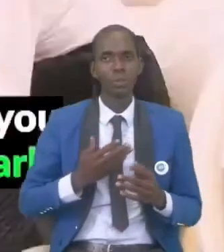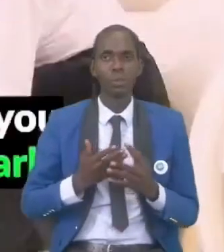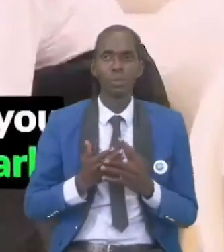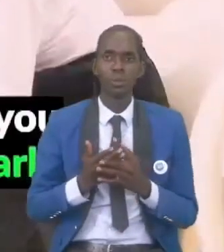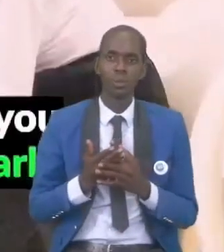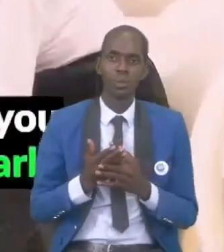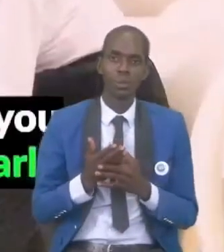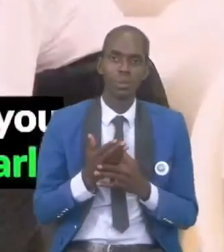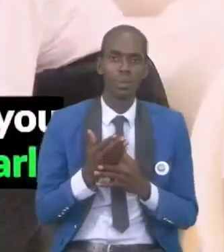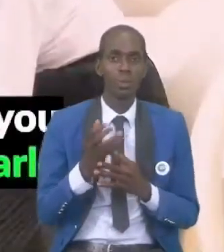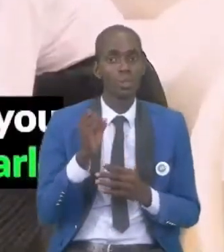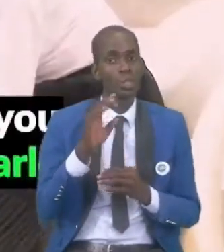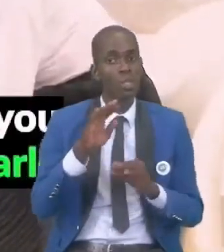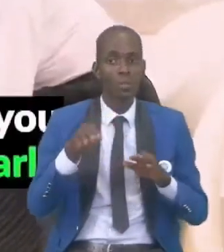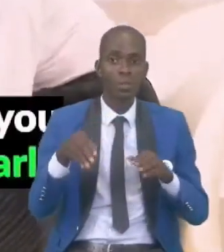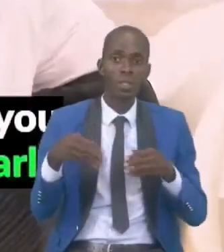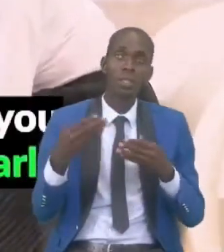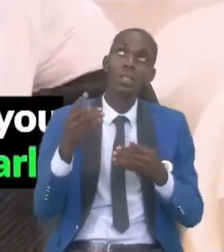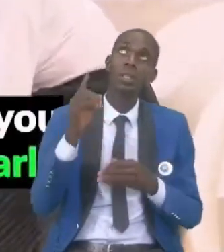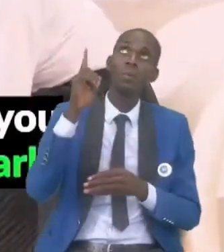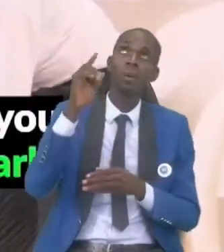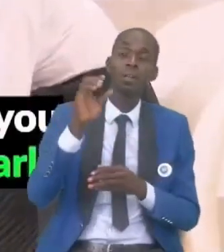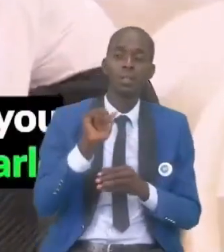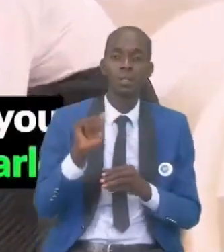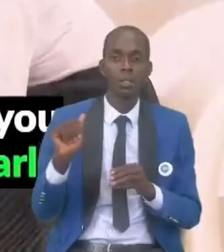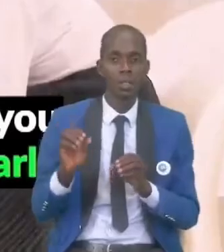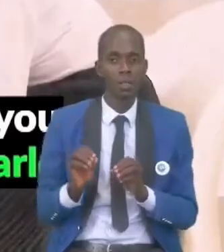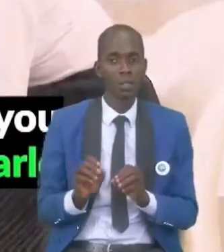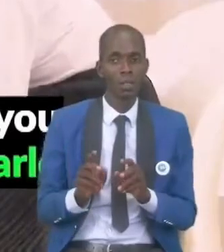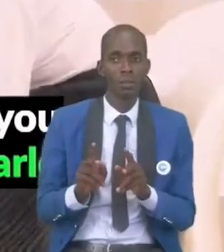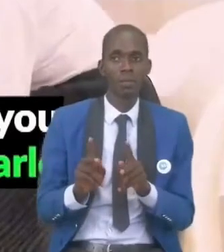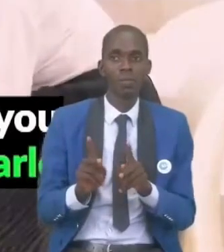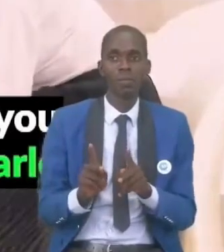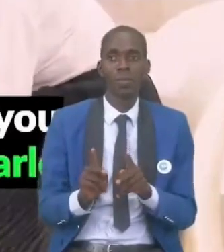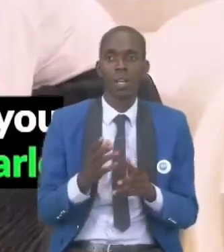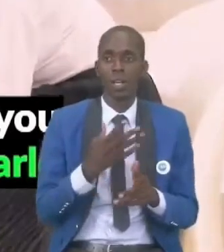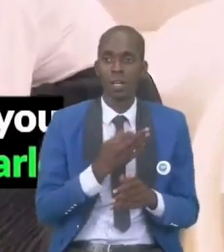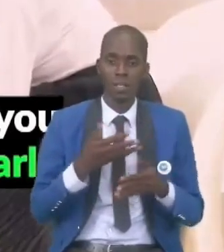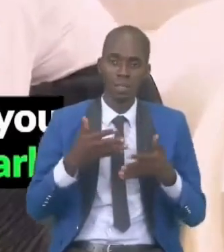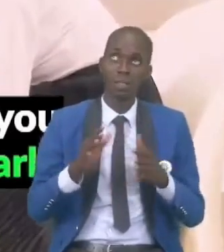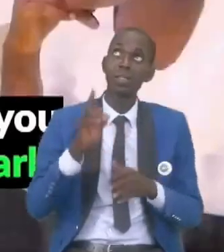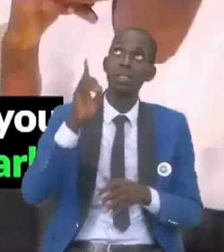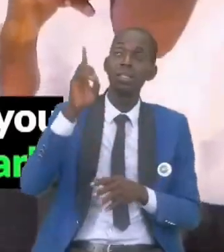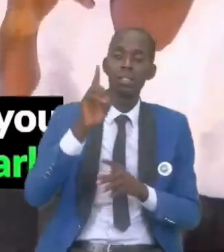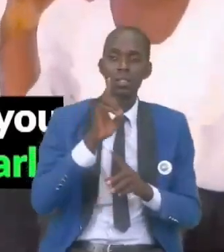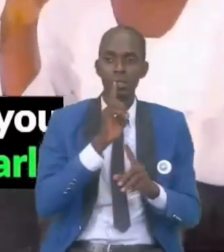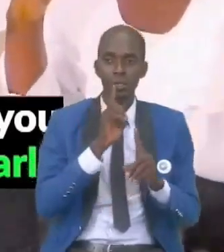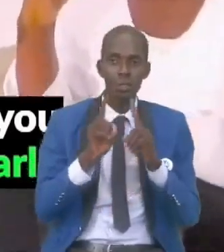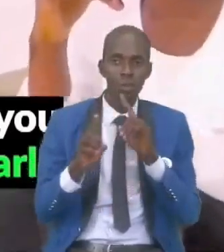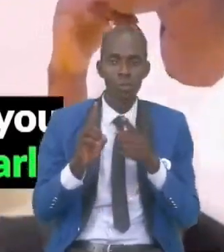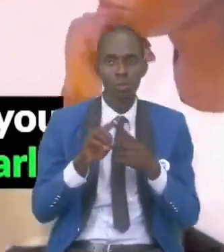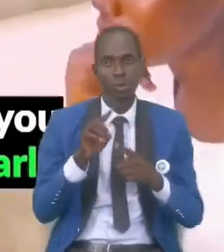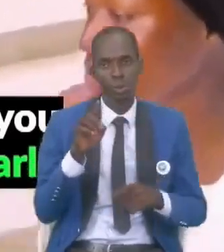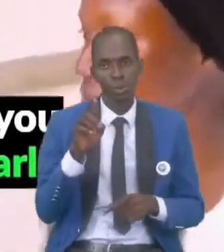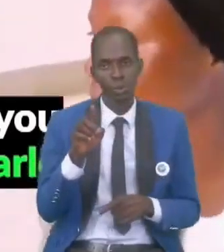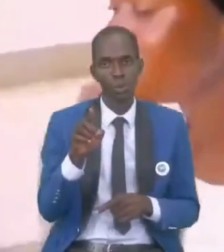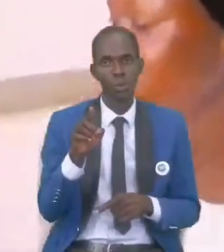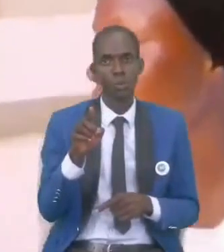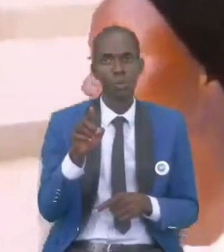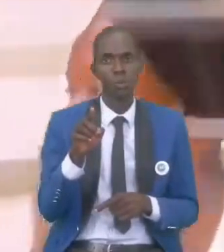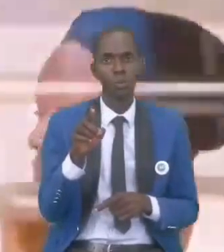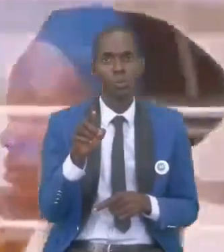through. So give him a chance and let him speak to you.